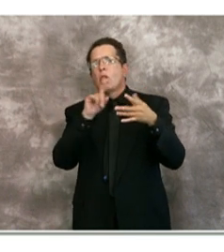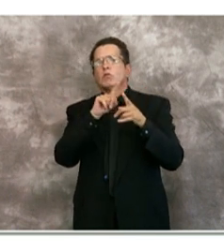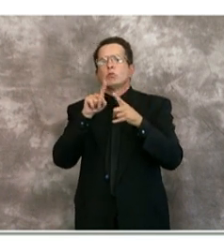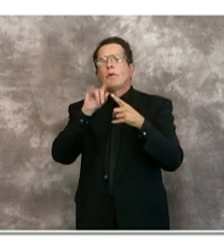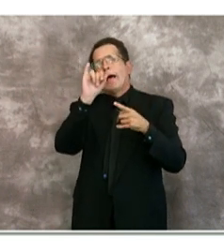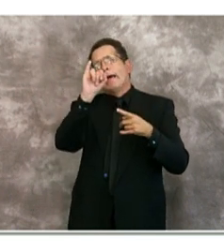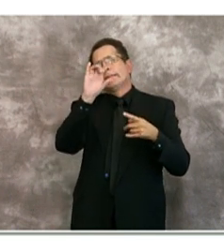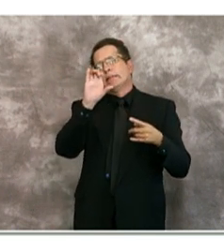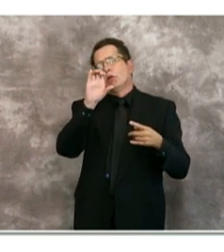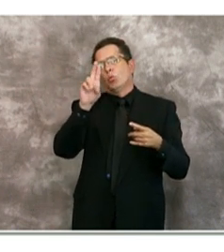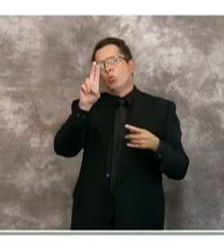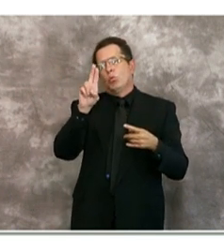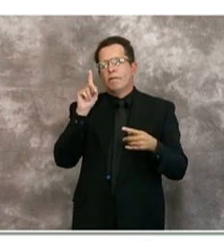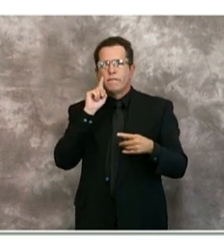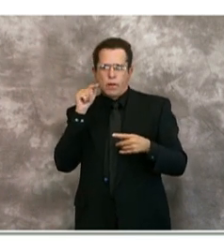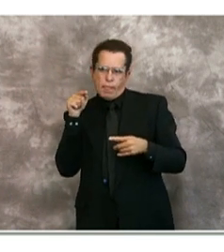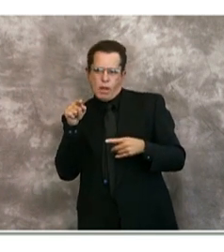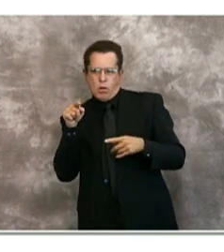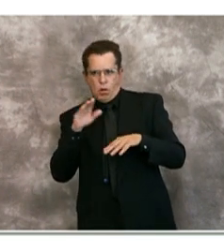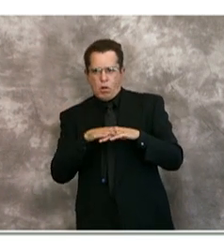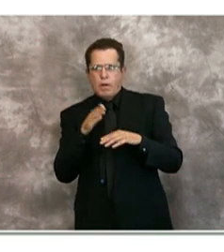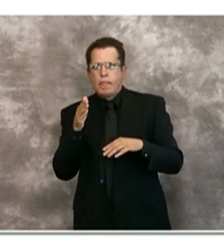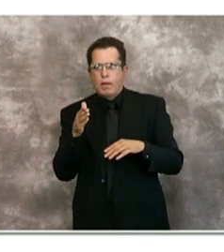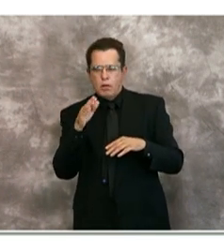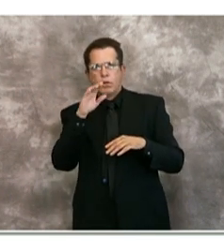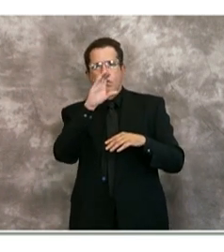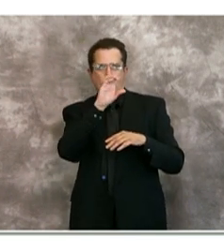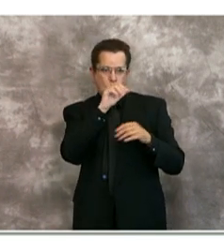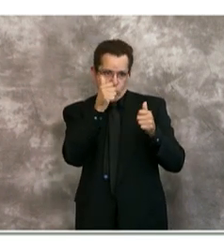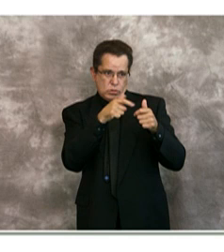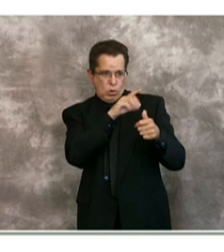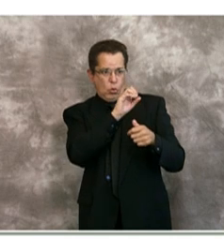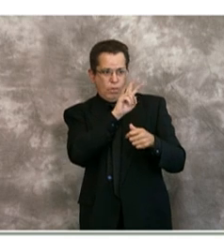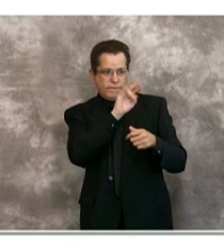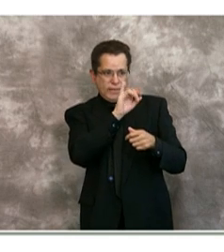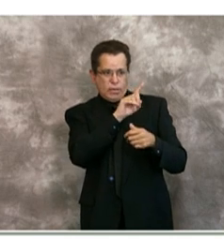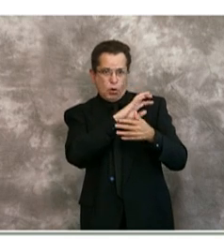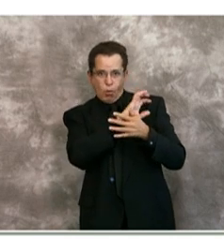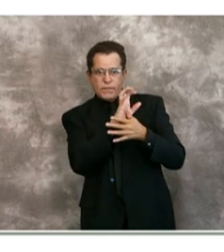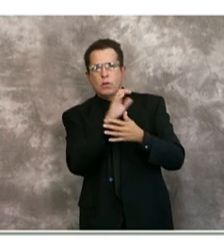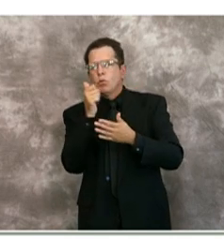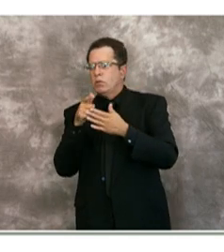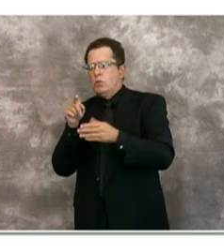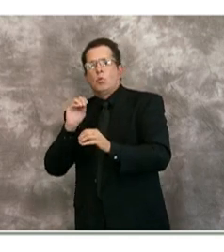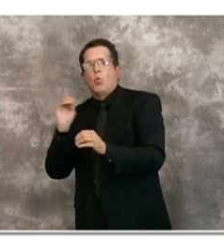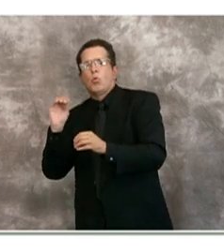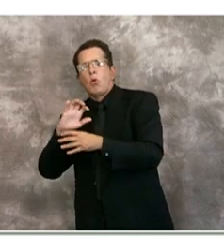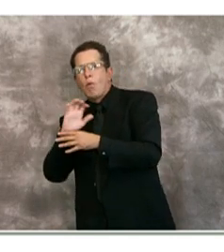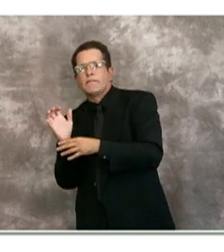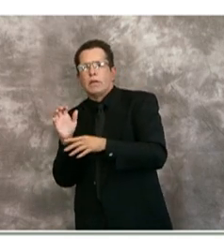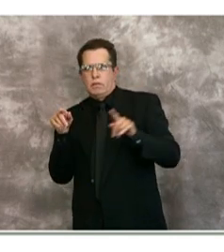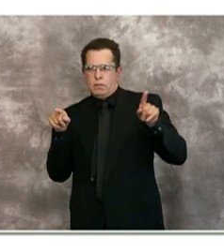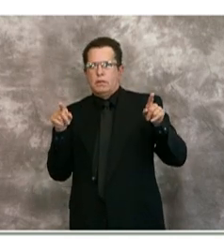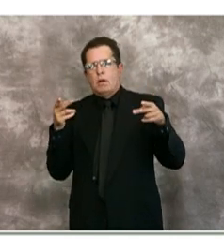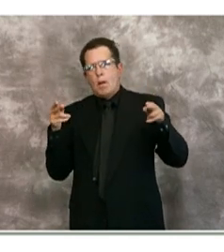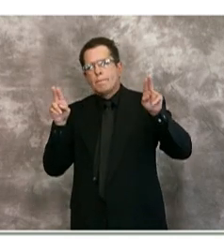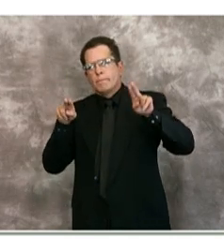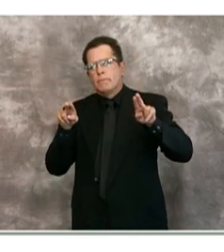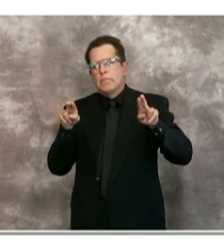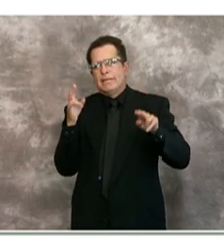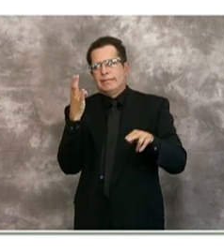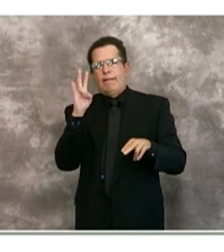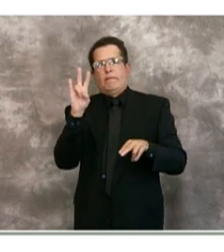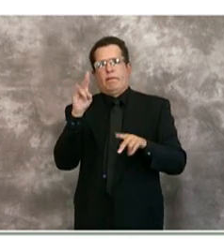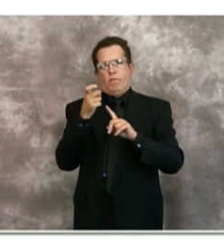see the COVID-related ICUs there at the bottom, non-COVID ICUs up just about 17